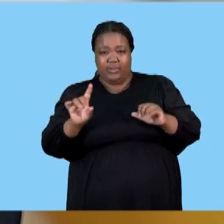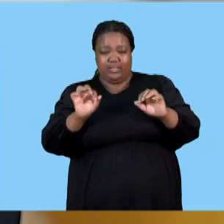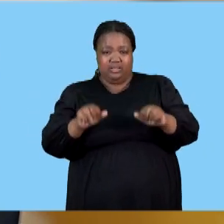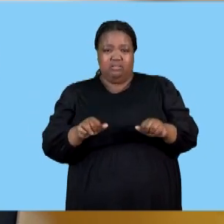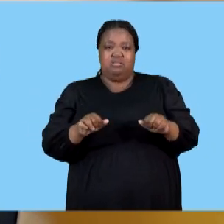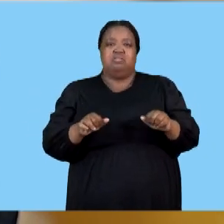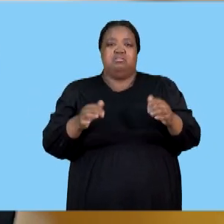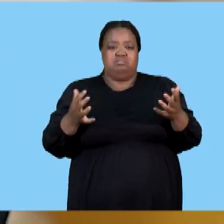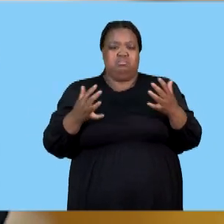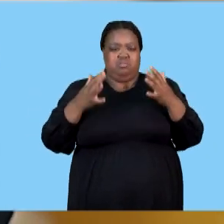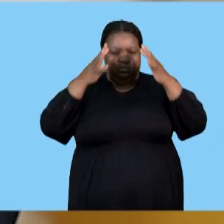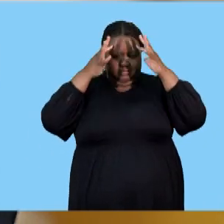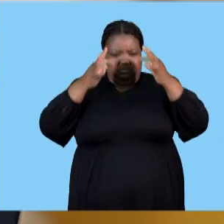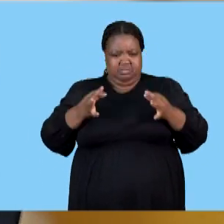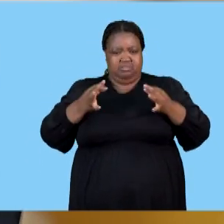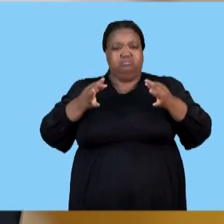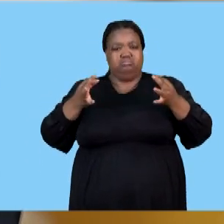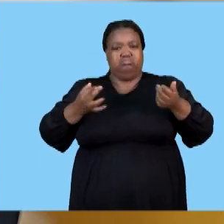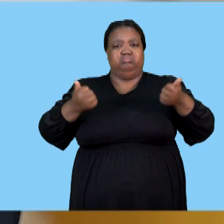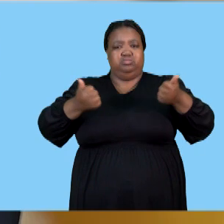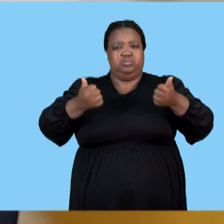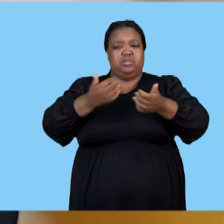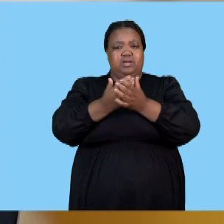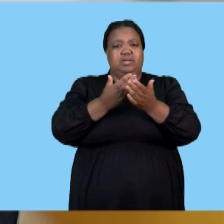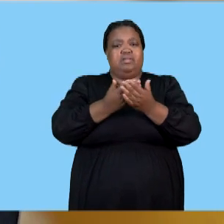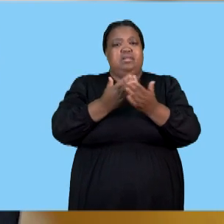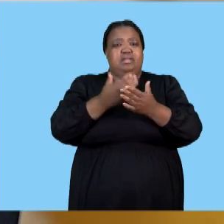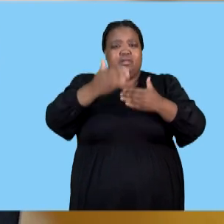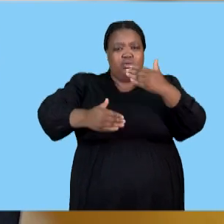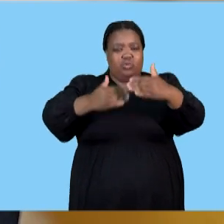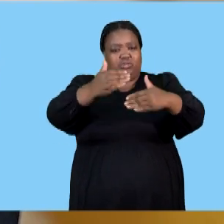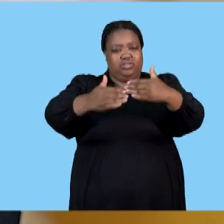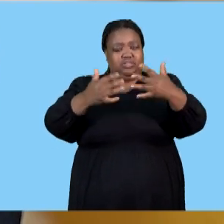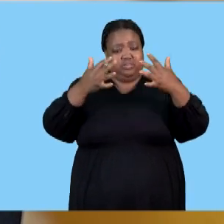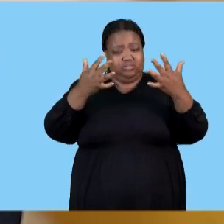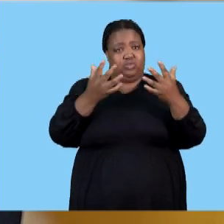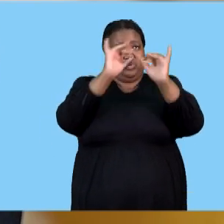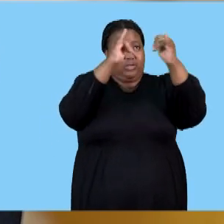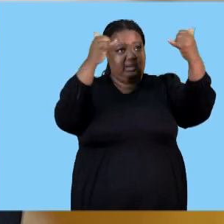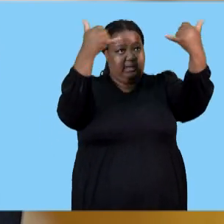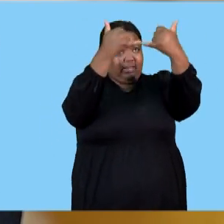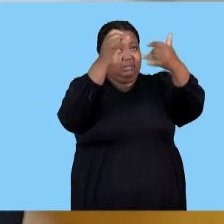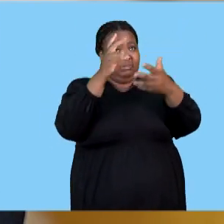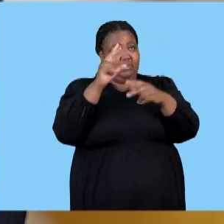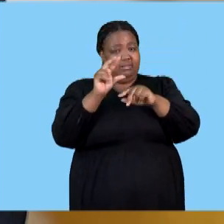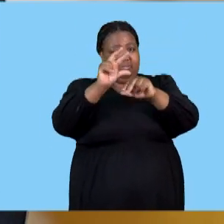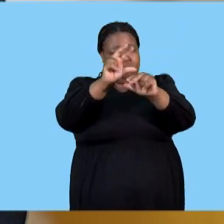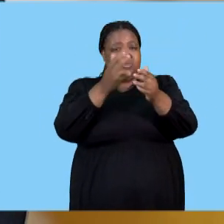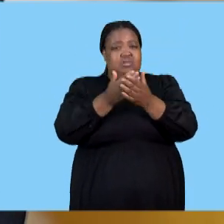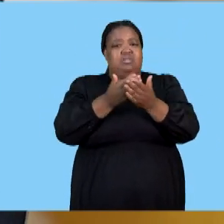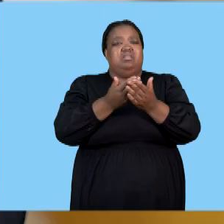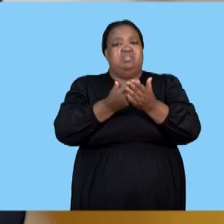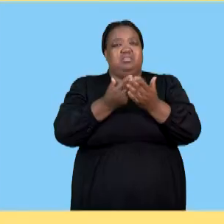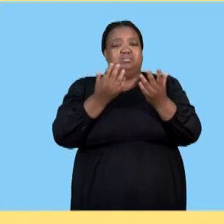And then they would make an informed decision if they are to continue investing in this particular company. Results are